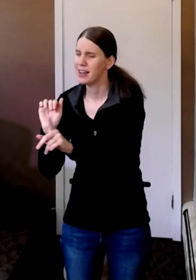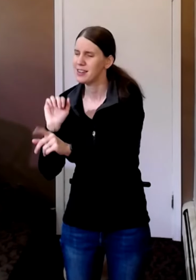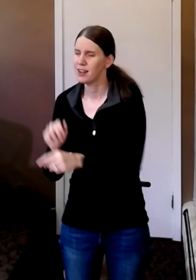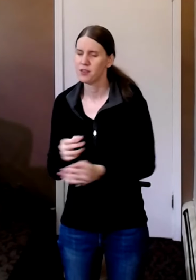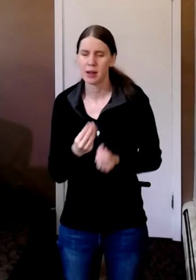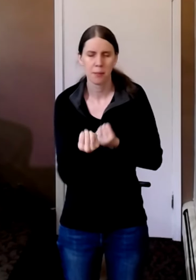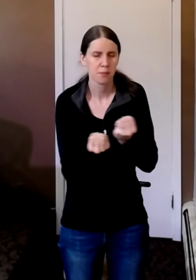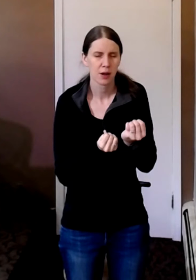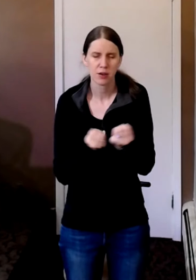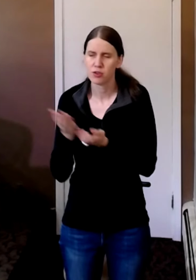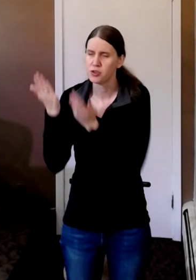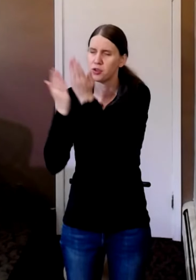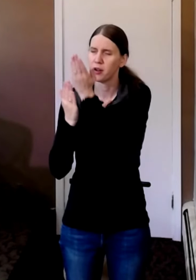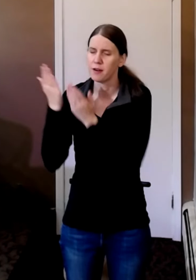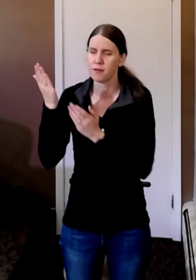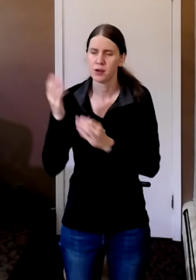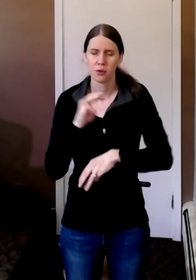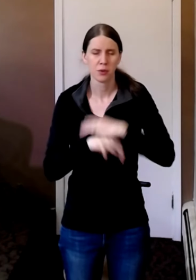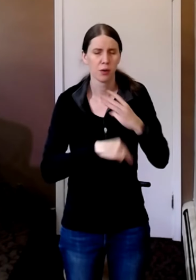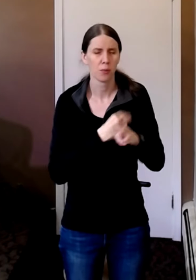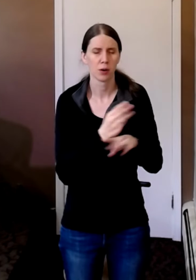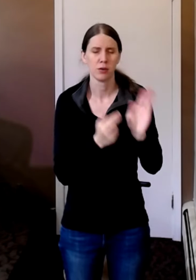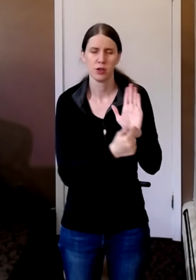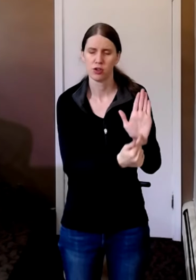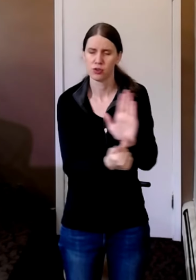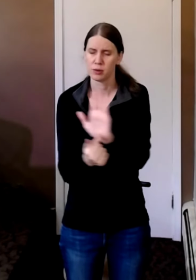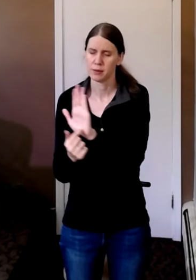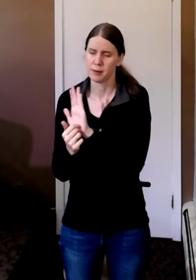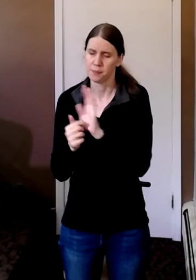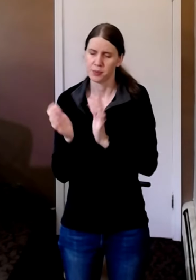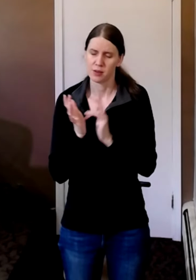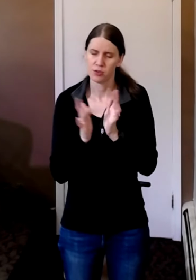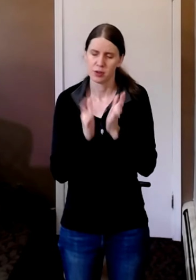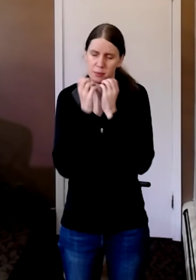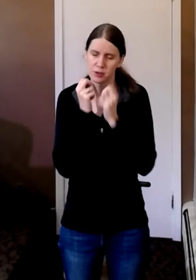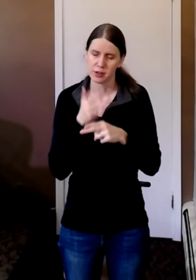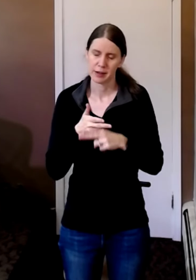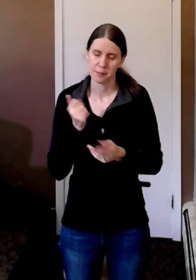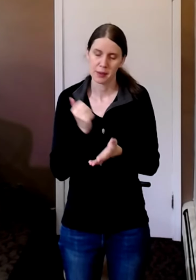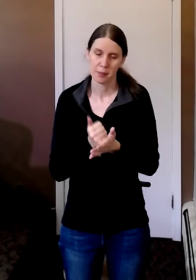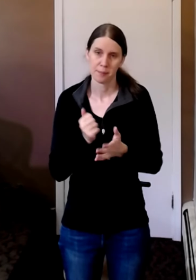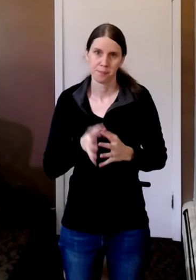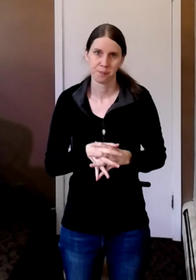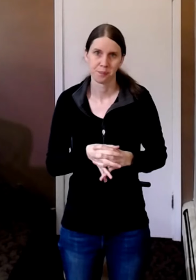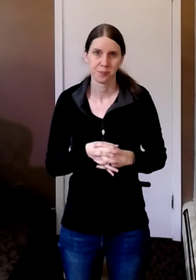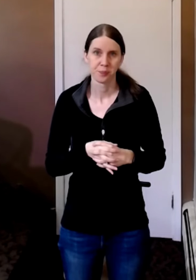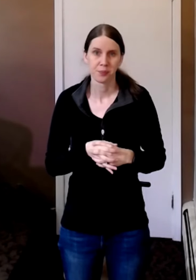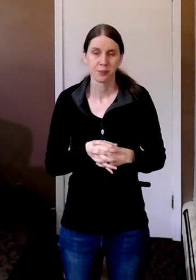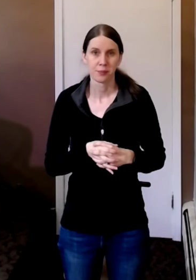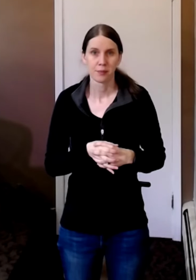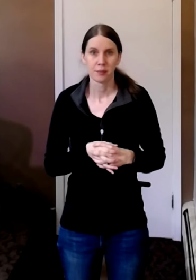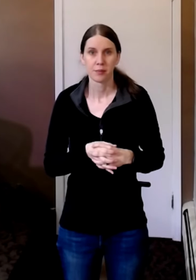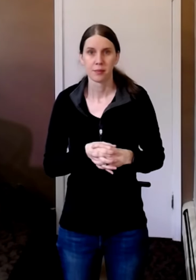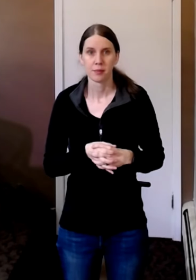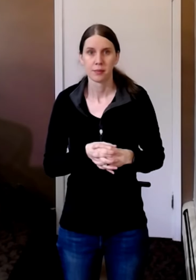minister for you, as we move through this world as the light of the world. In Jesus' precious name, amen.